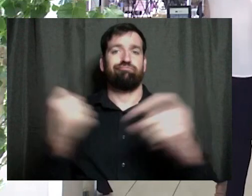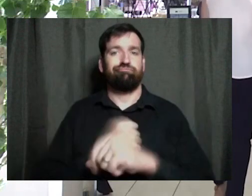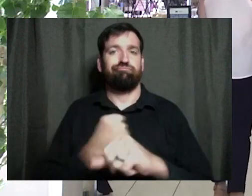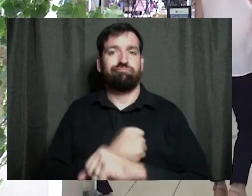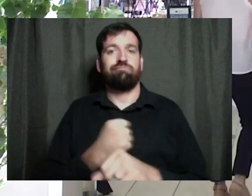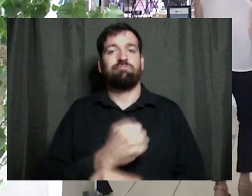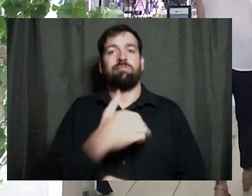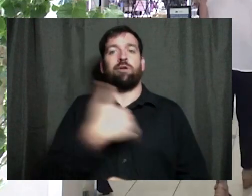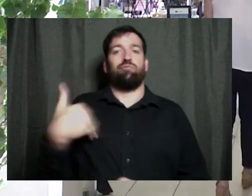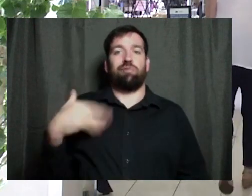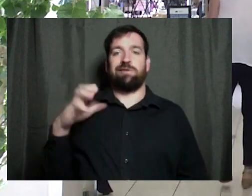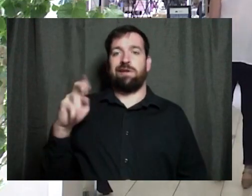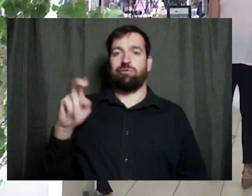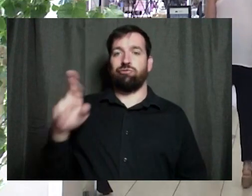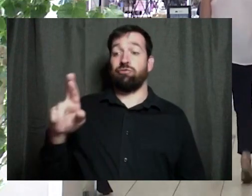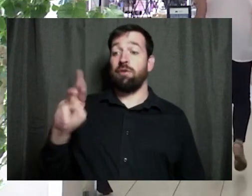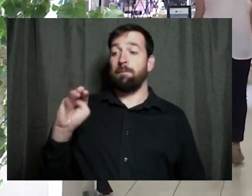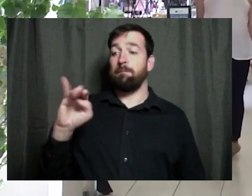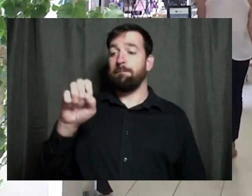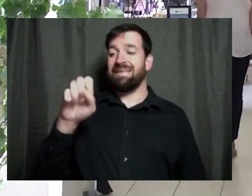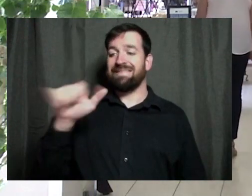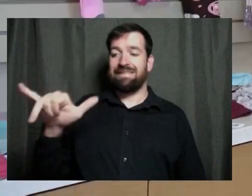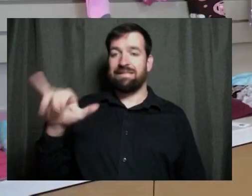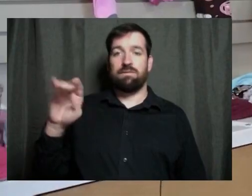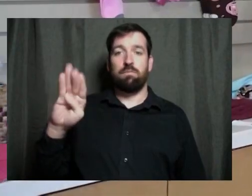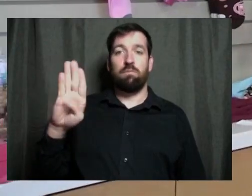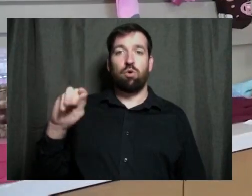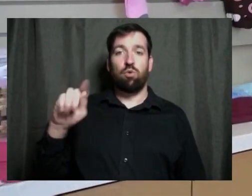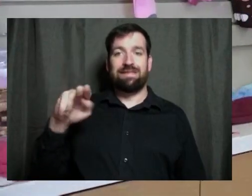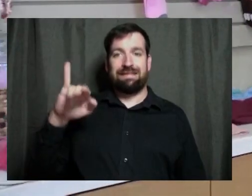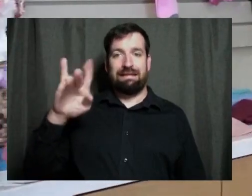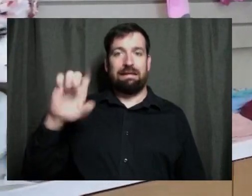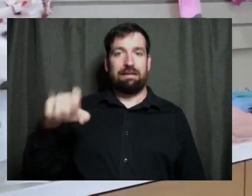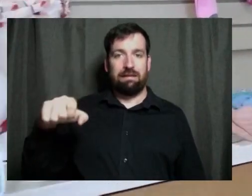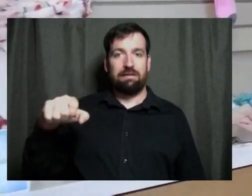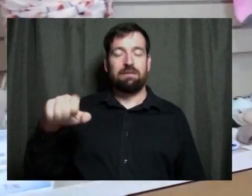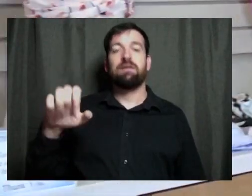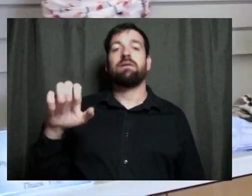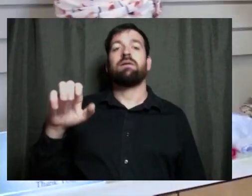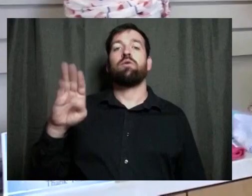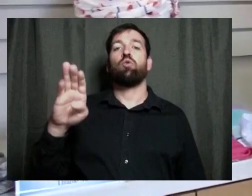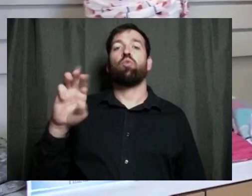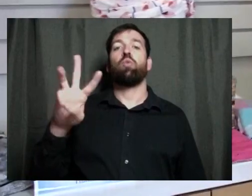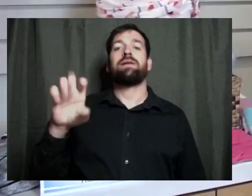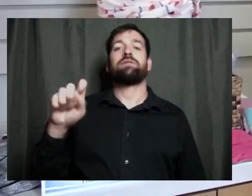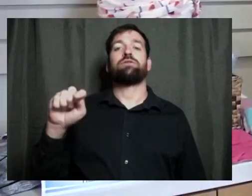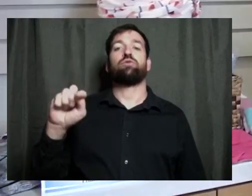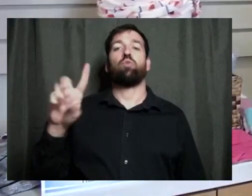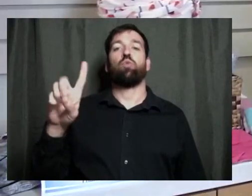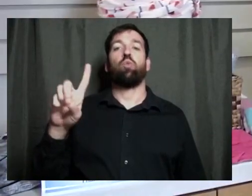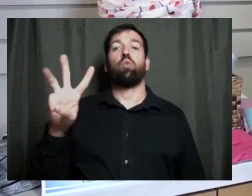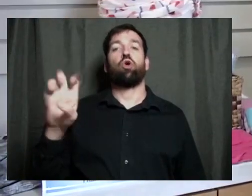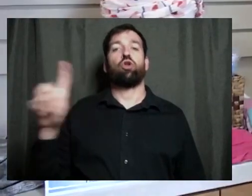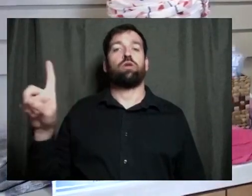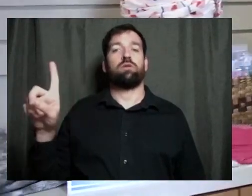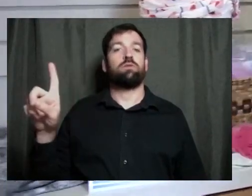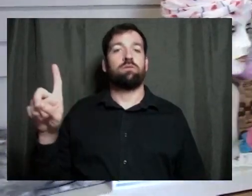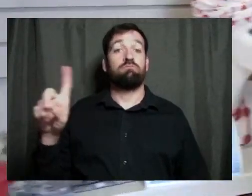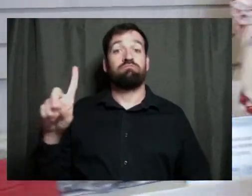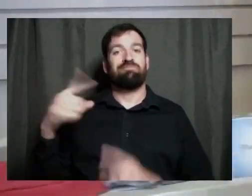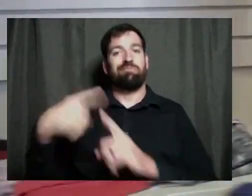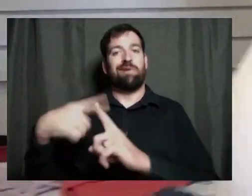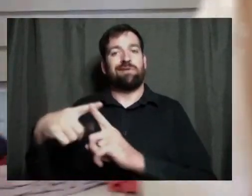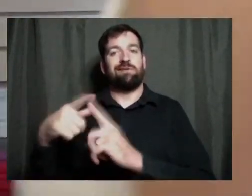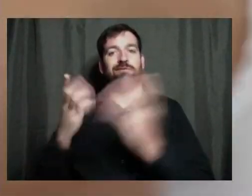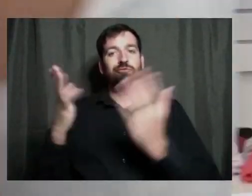inside Missy's boutique at our cancer center location over in Westwood. We're going to talk about the positive impact its services have on women and why